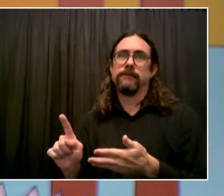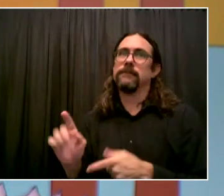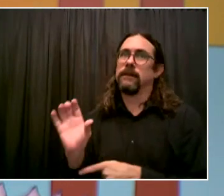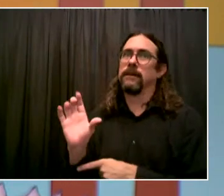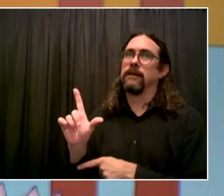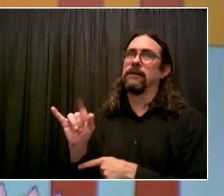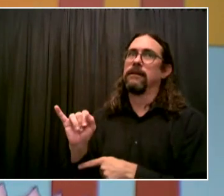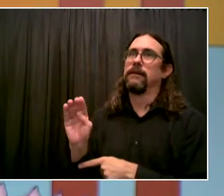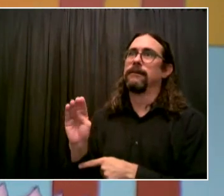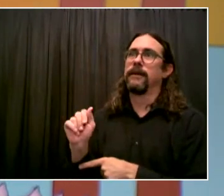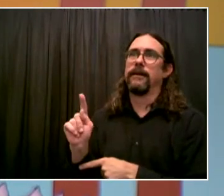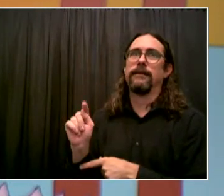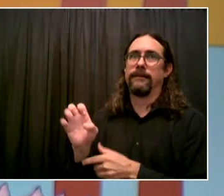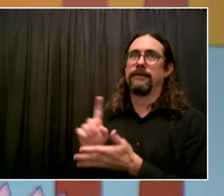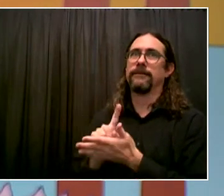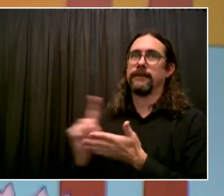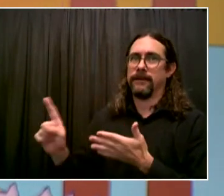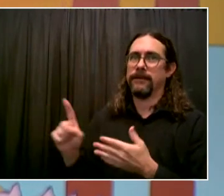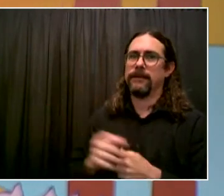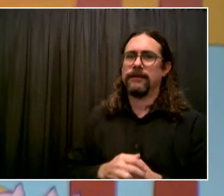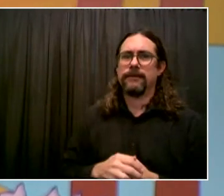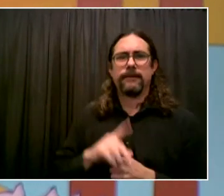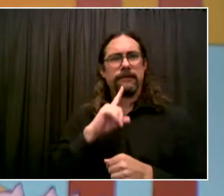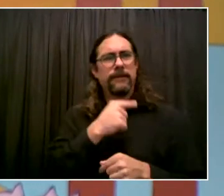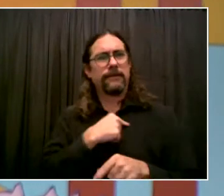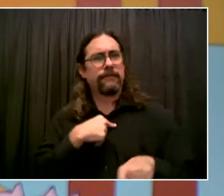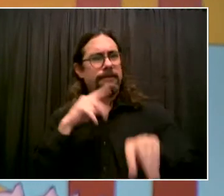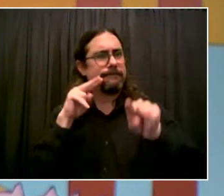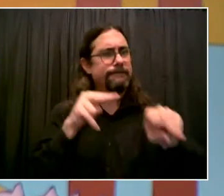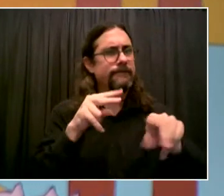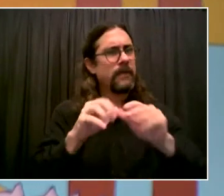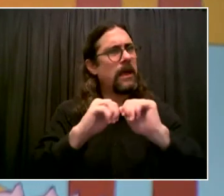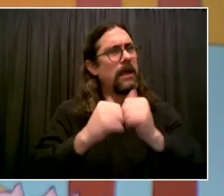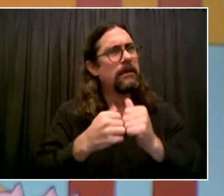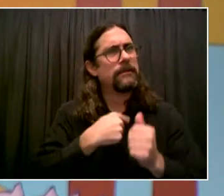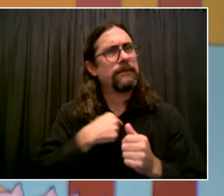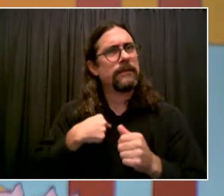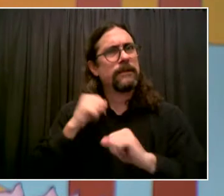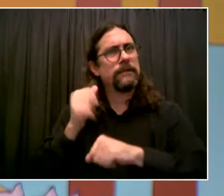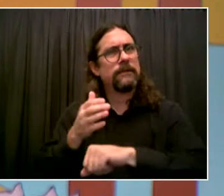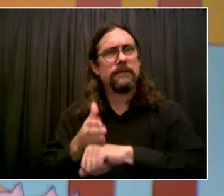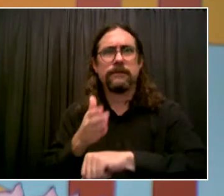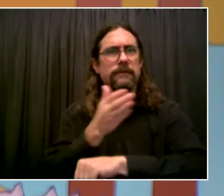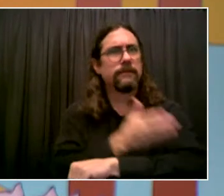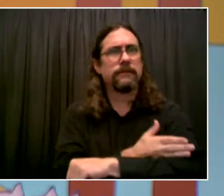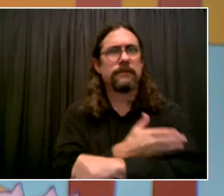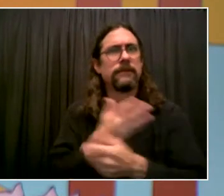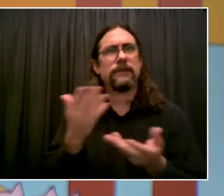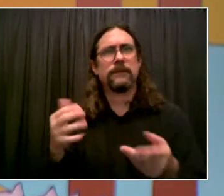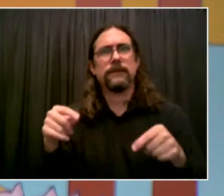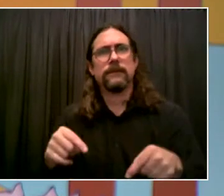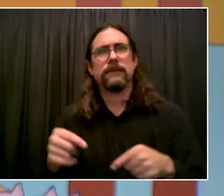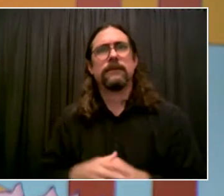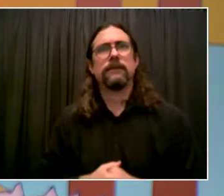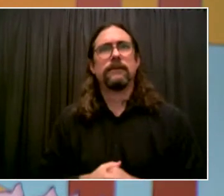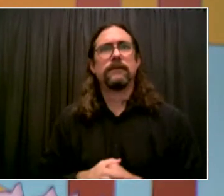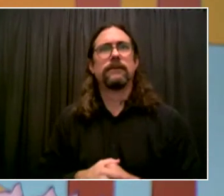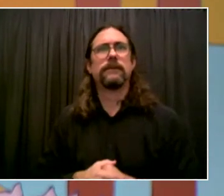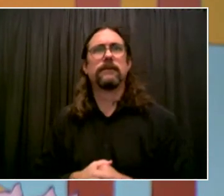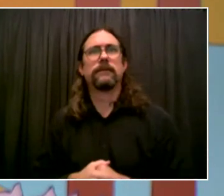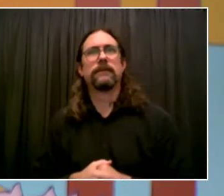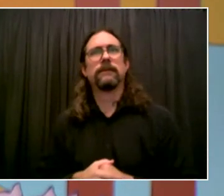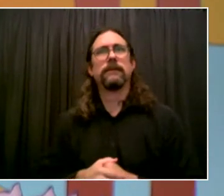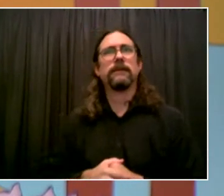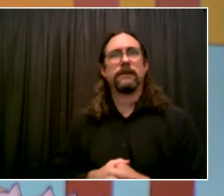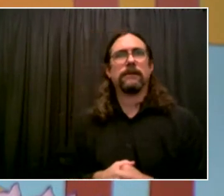the gas-powered Astoria peaker plant. This is crucial. We have got to move aggressively to renewable energy. We're going to be talking about